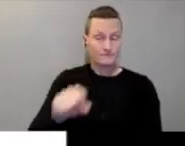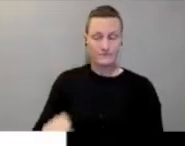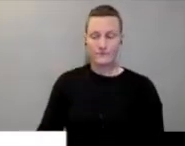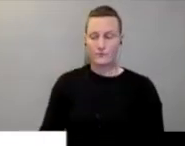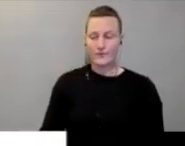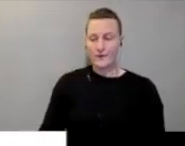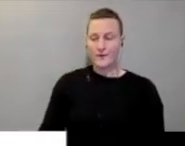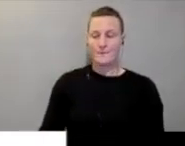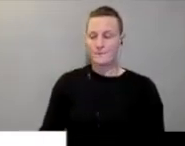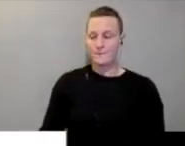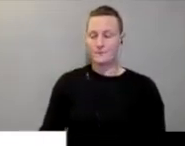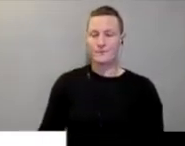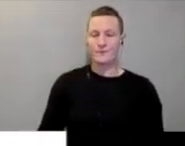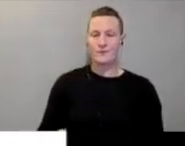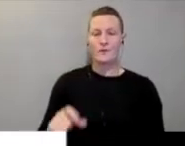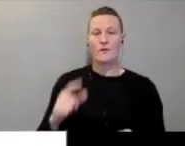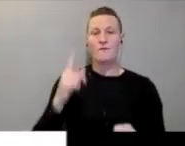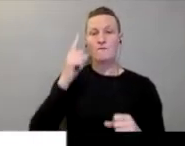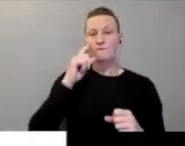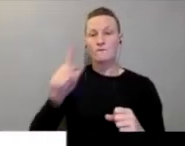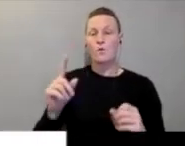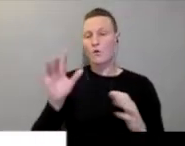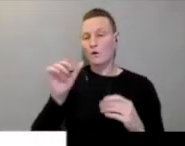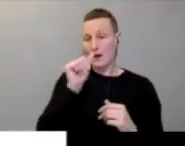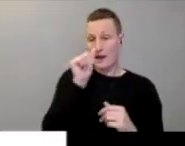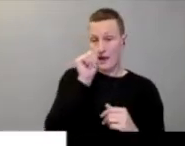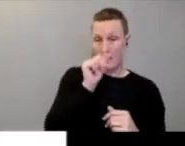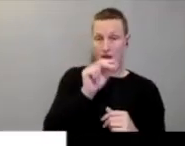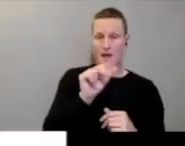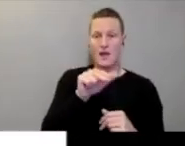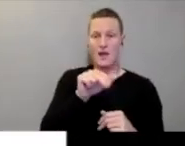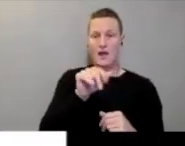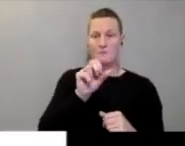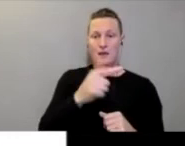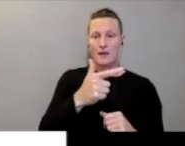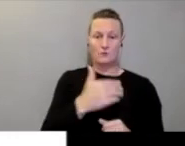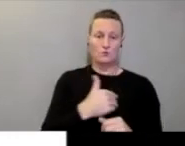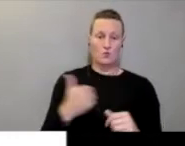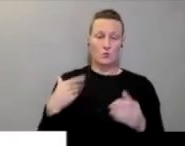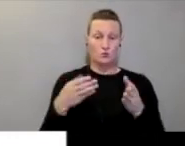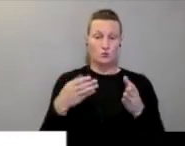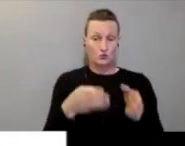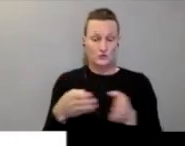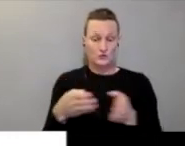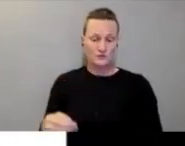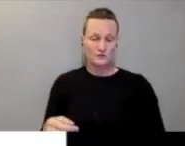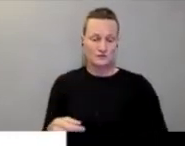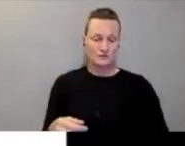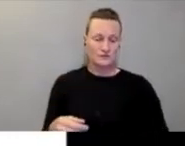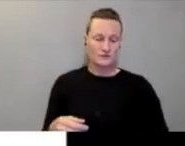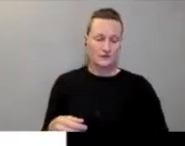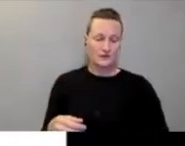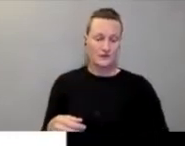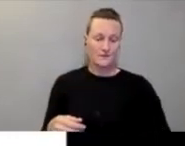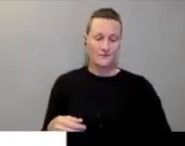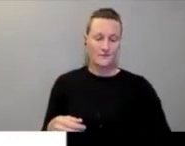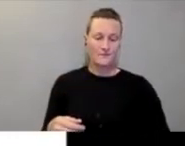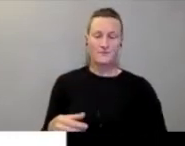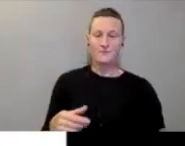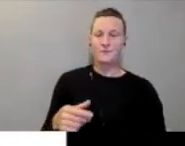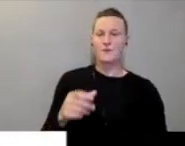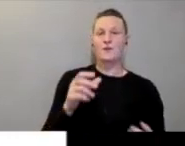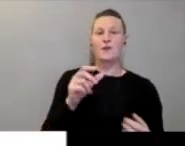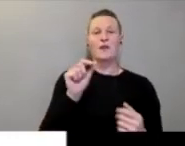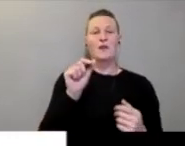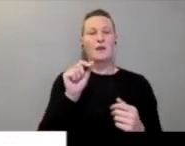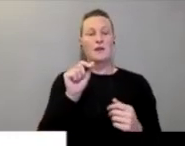and Animating Toronto Streets and any of our programs. So if you're applying for a grant, you cannot apply